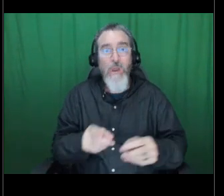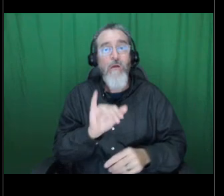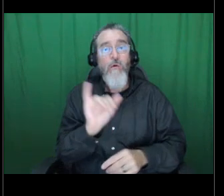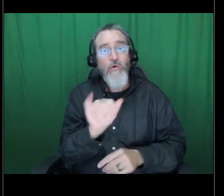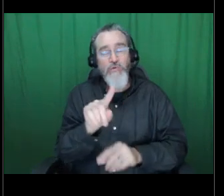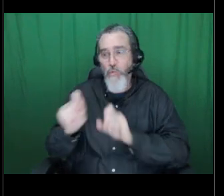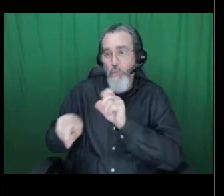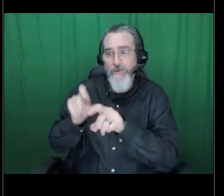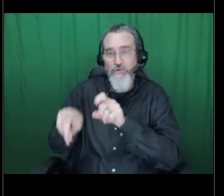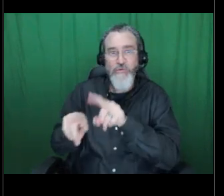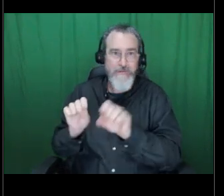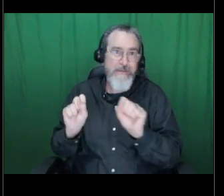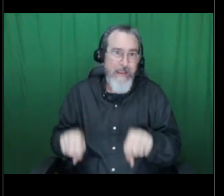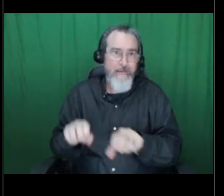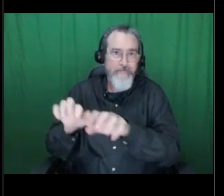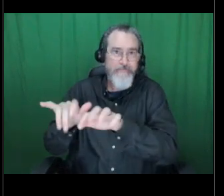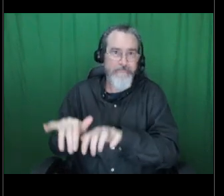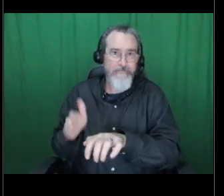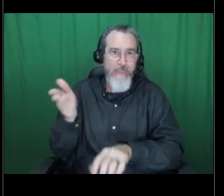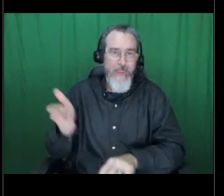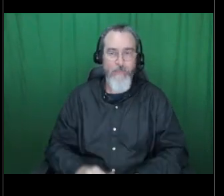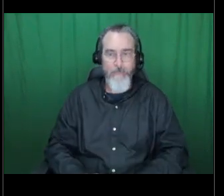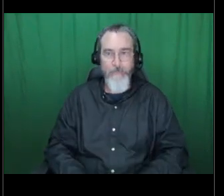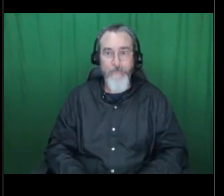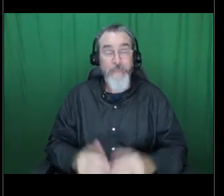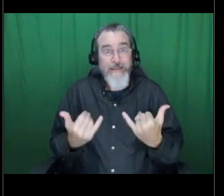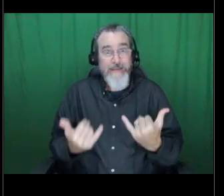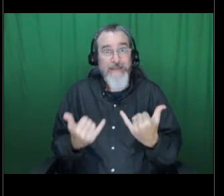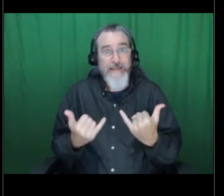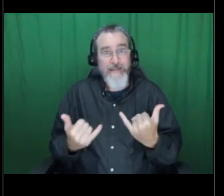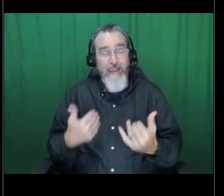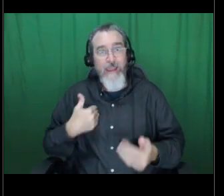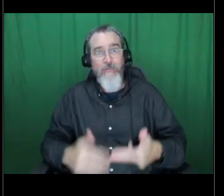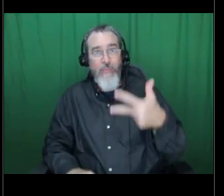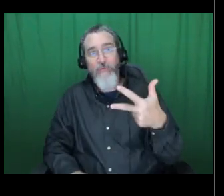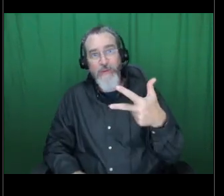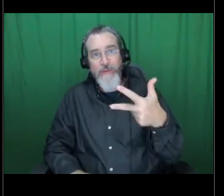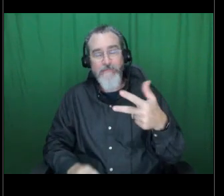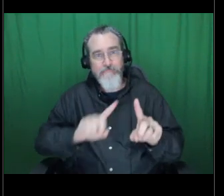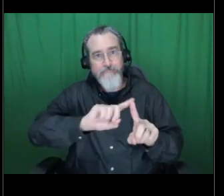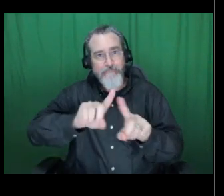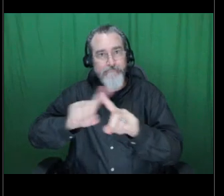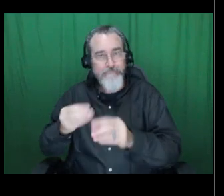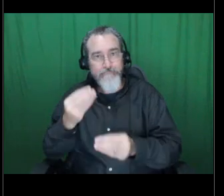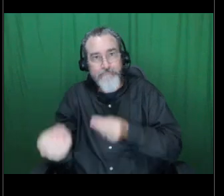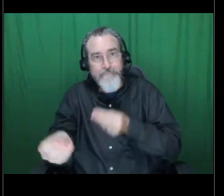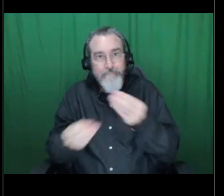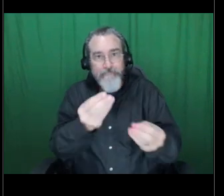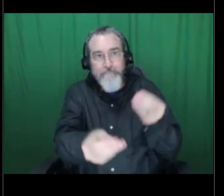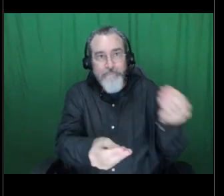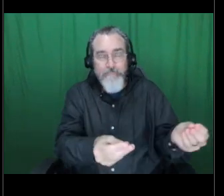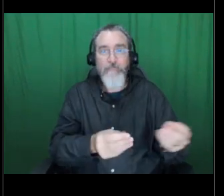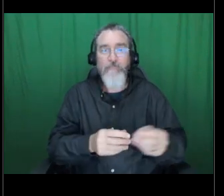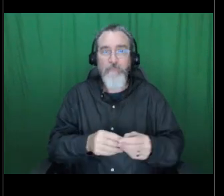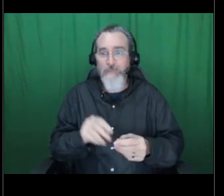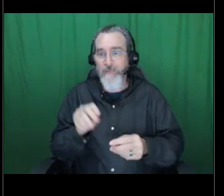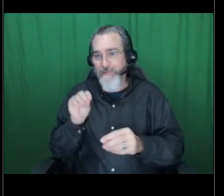Today, we have 3 handouts in the handouts section of the GoToWebinar control